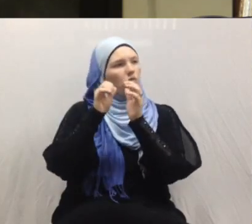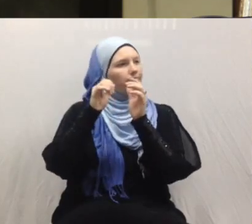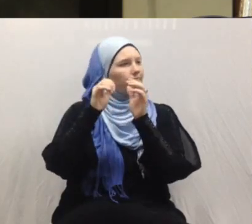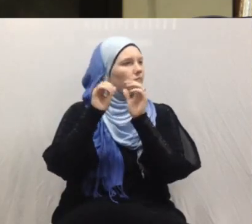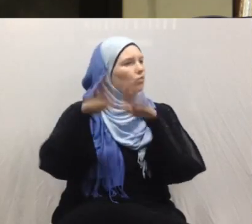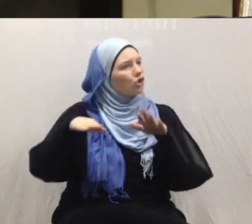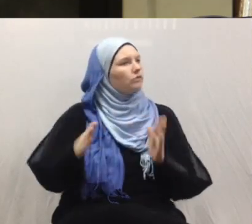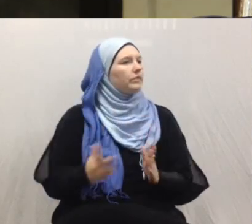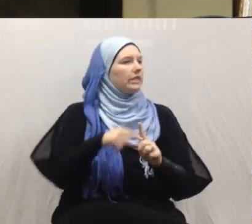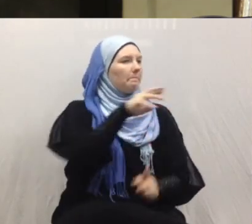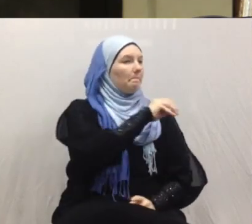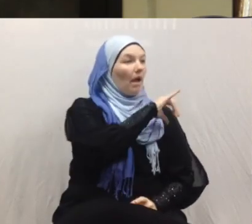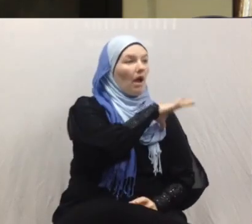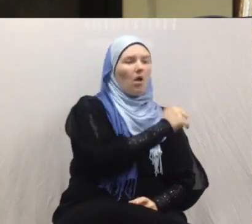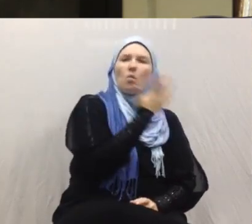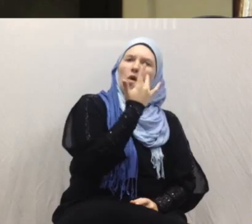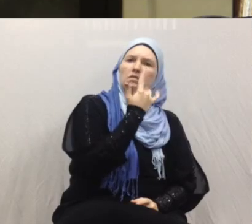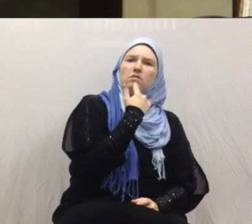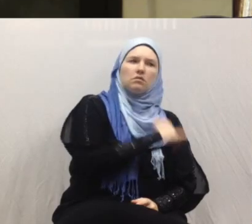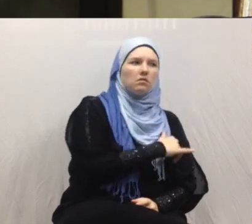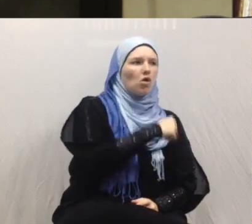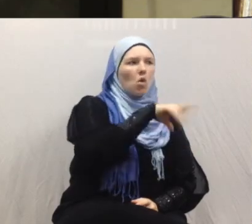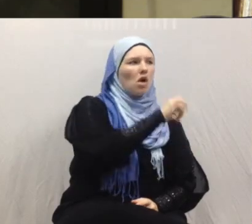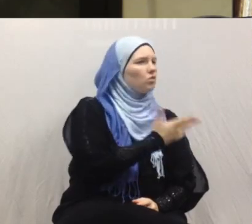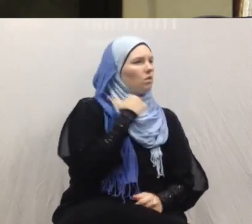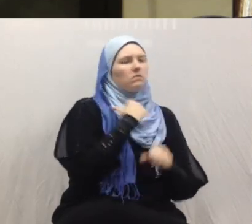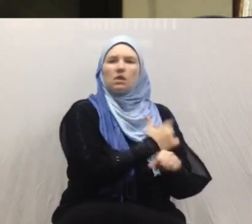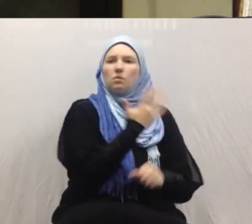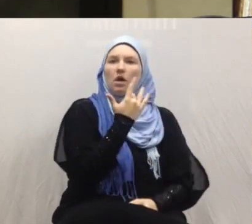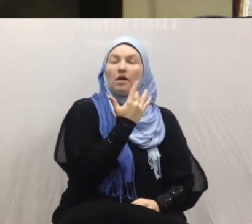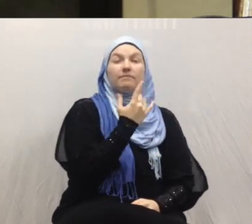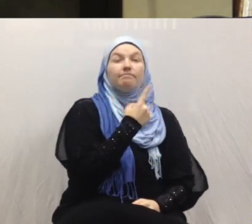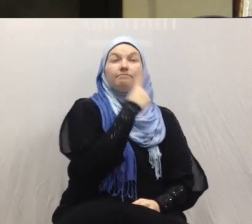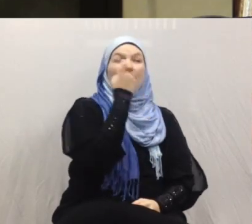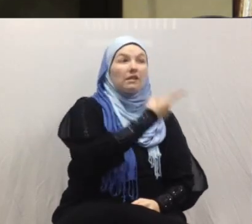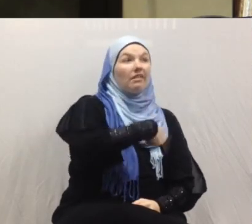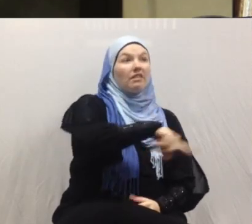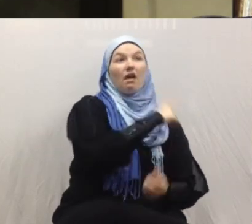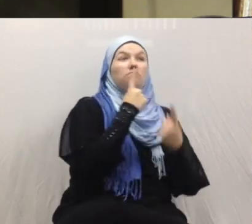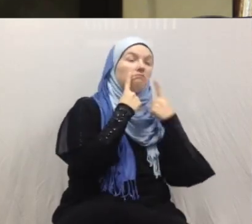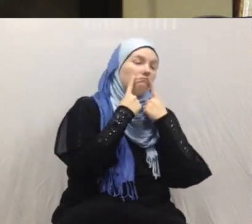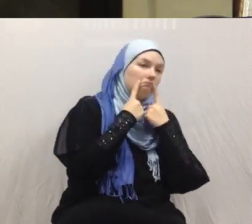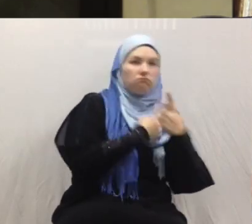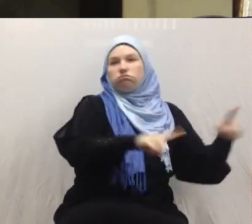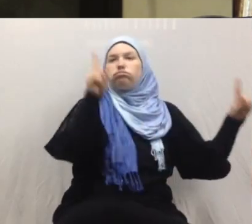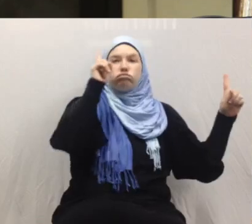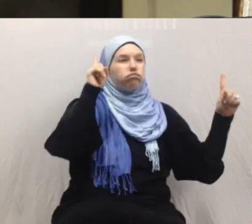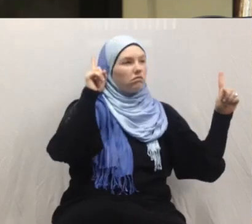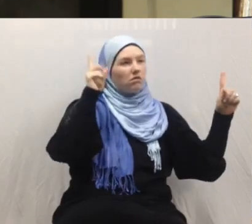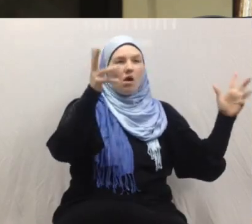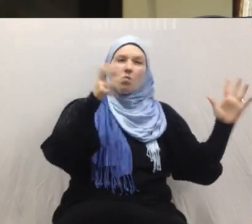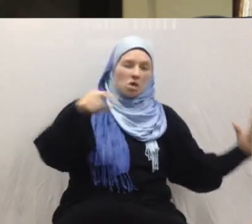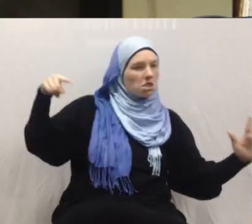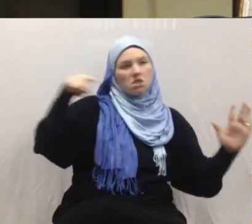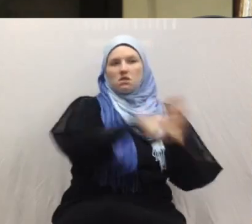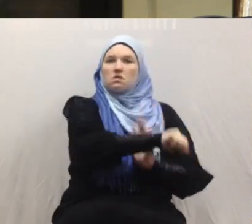they declared war on the Muslim community years before the Hijrah. Not only after they